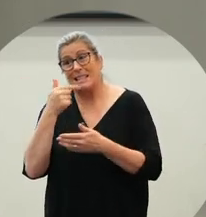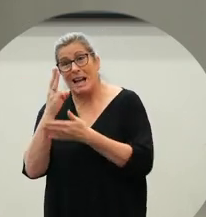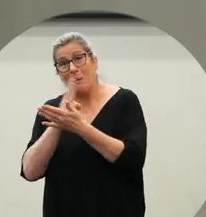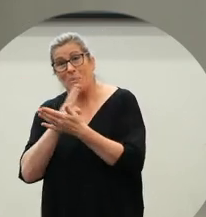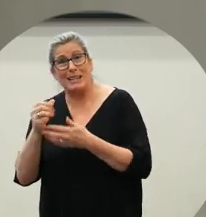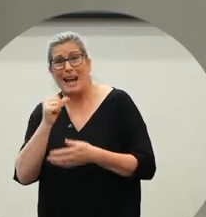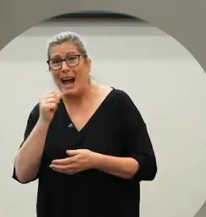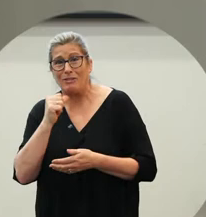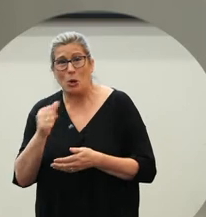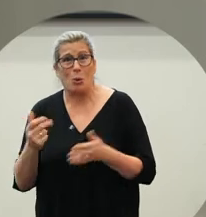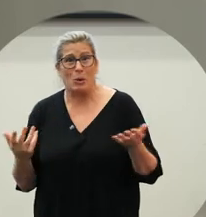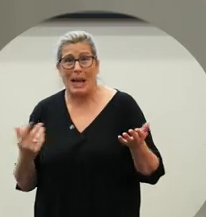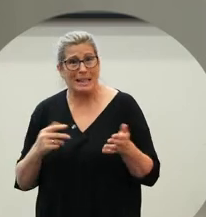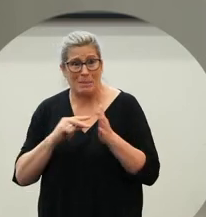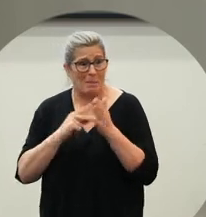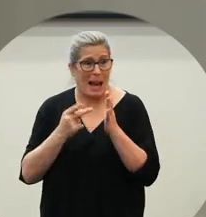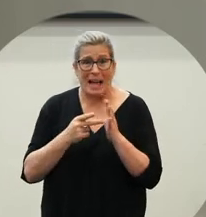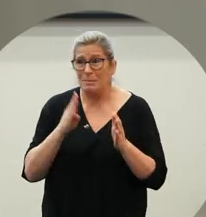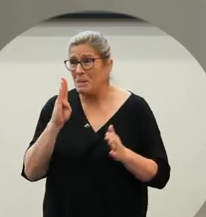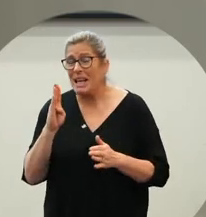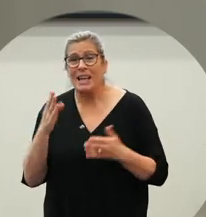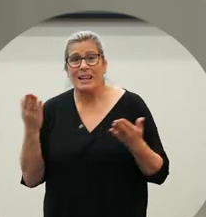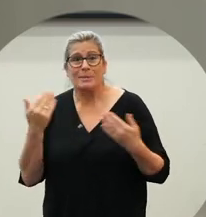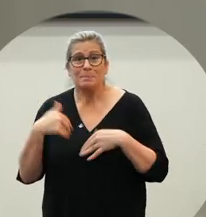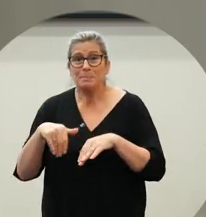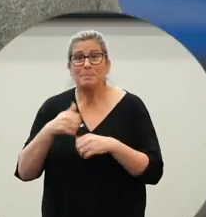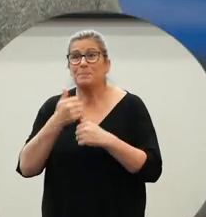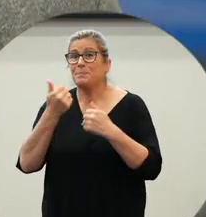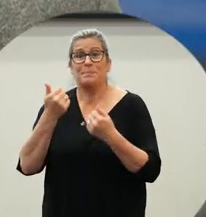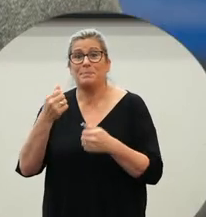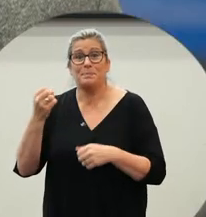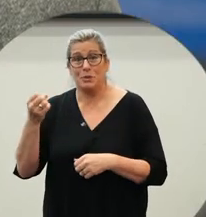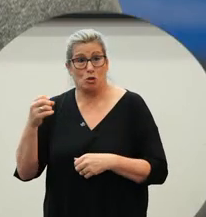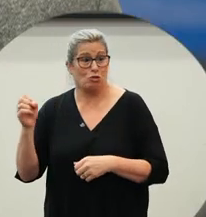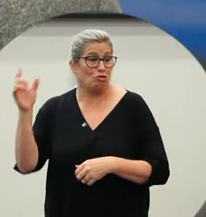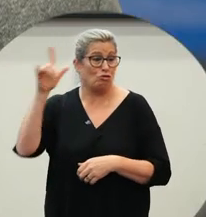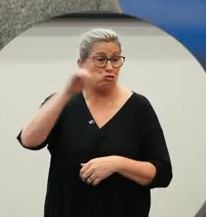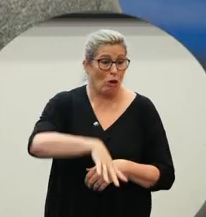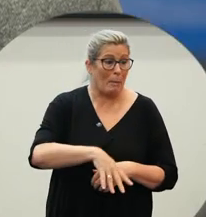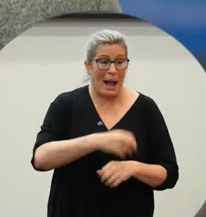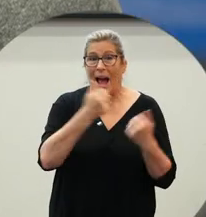there was none. Just drop us off anywhere in the Free State? Yeah, exactly,